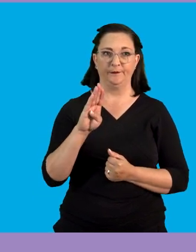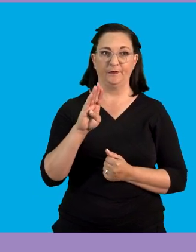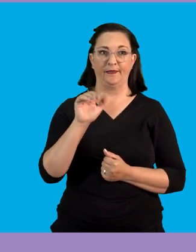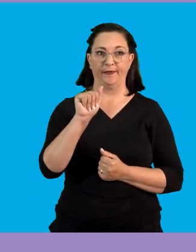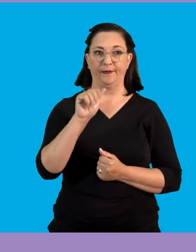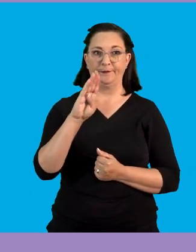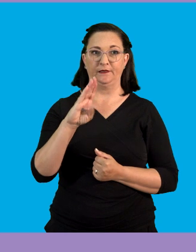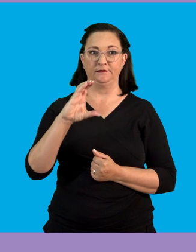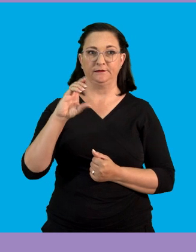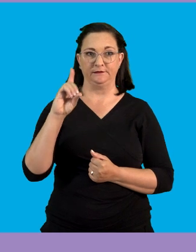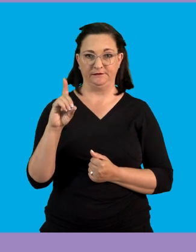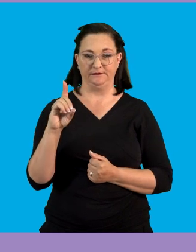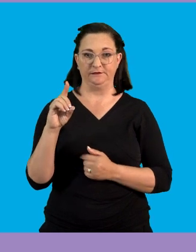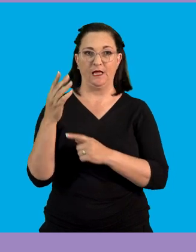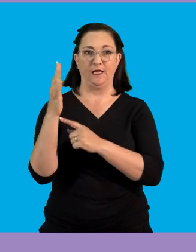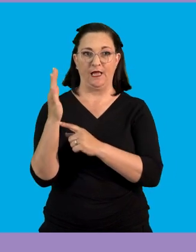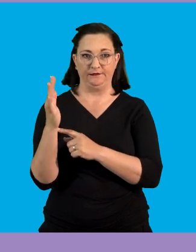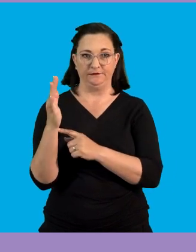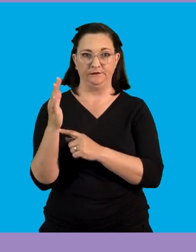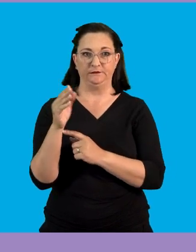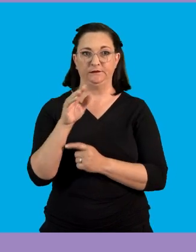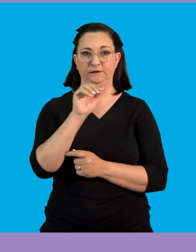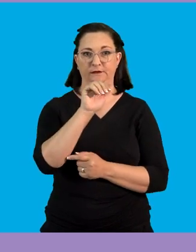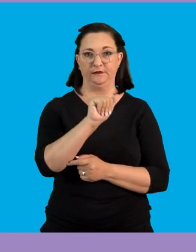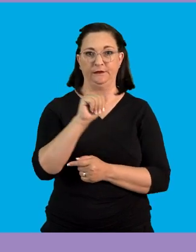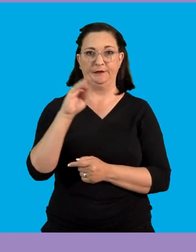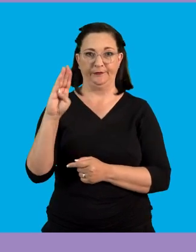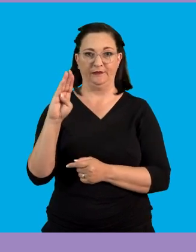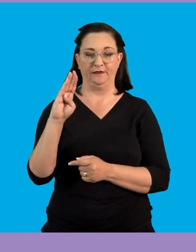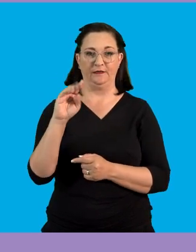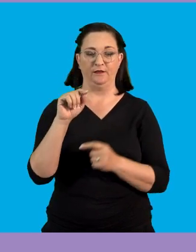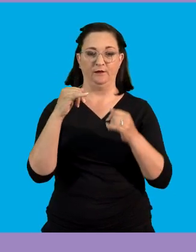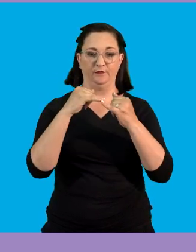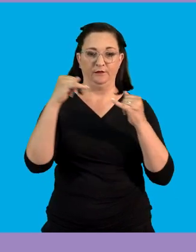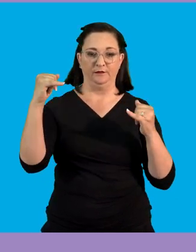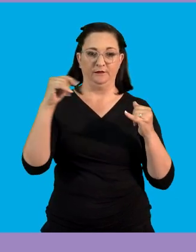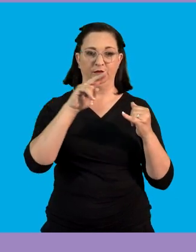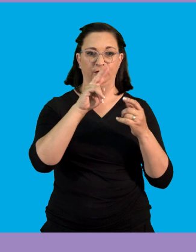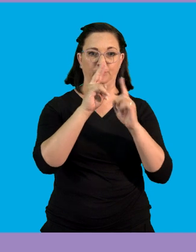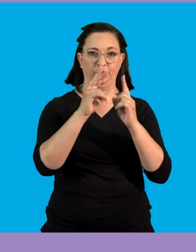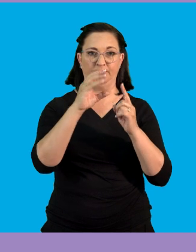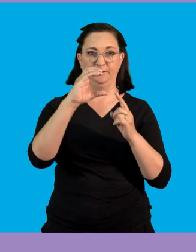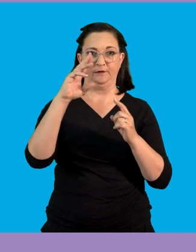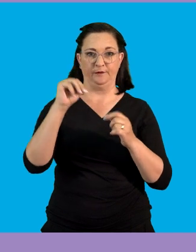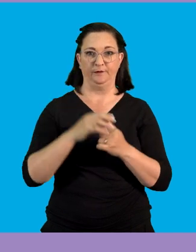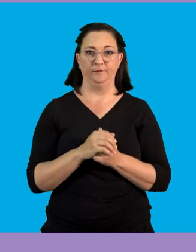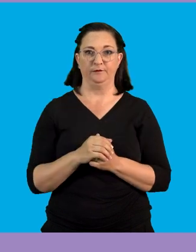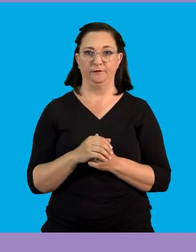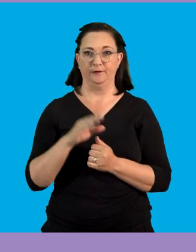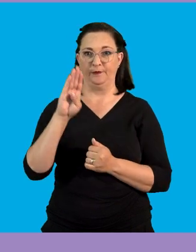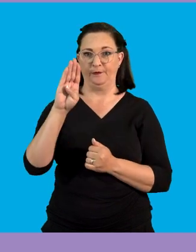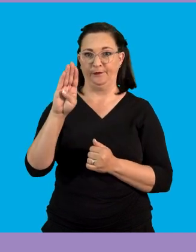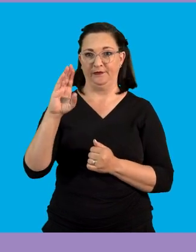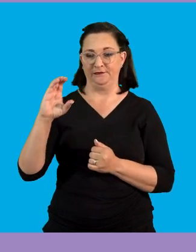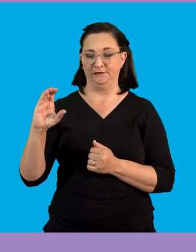BCD is a kite. Mark the first part. AB is 12 centimeters. BC